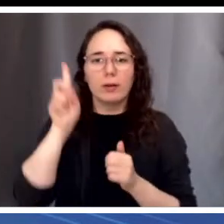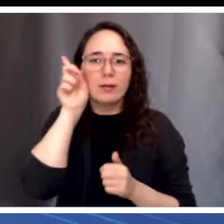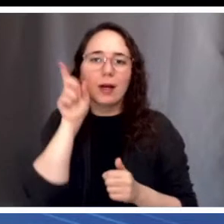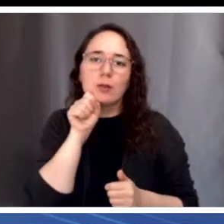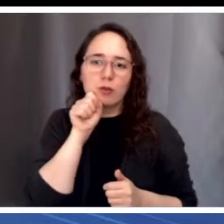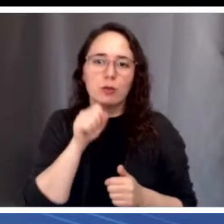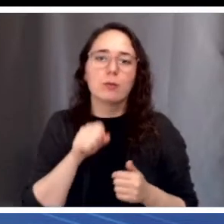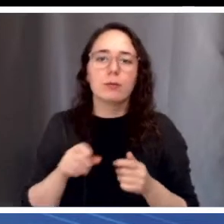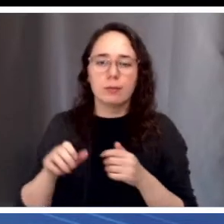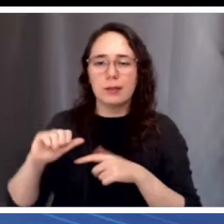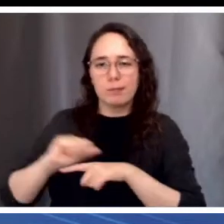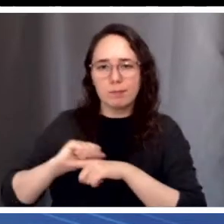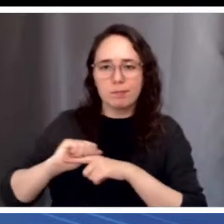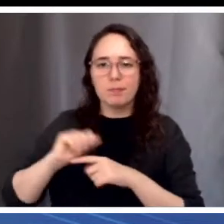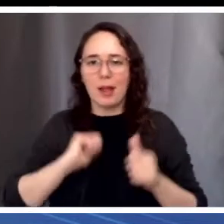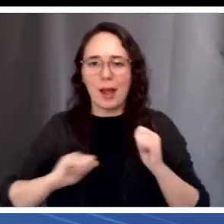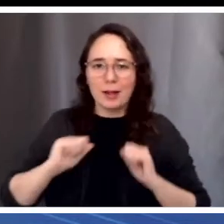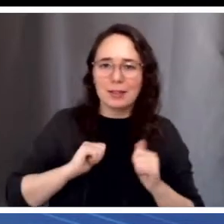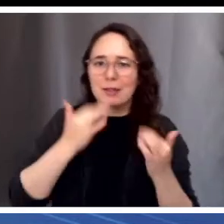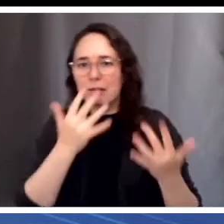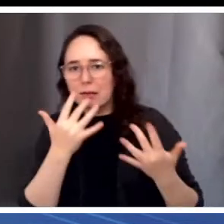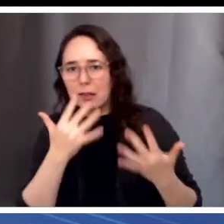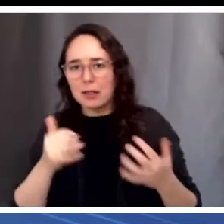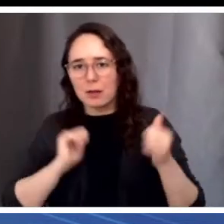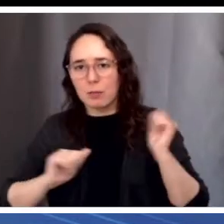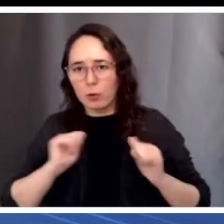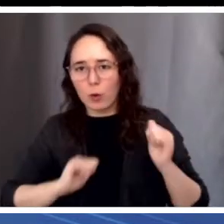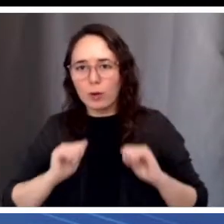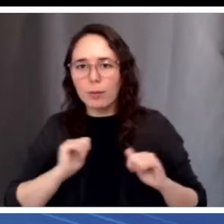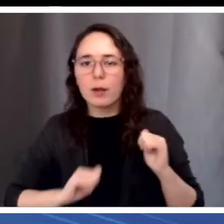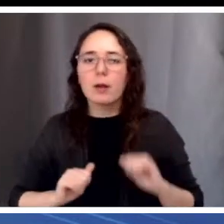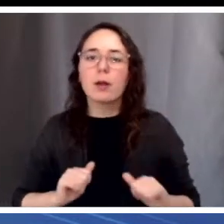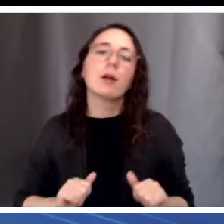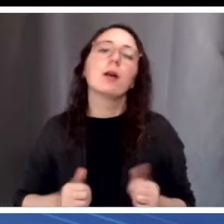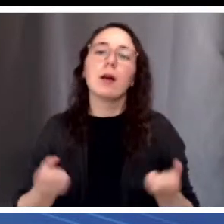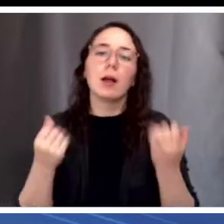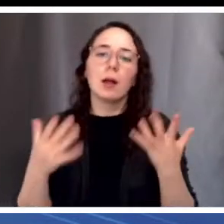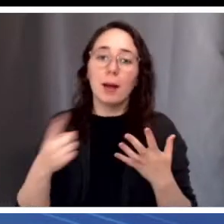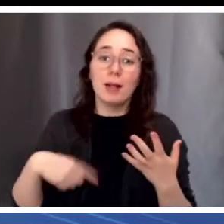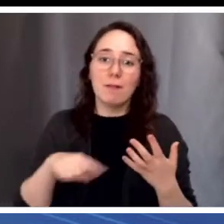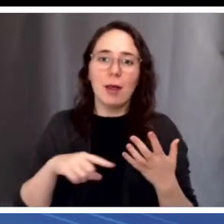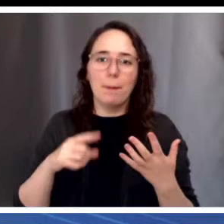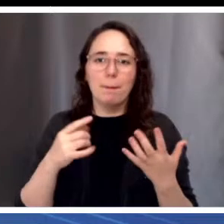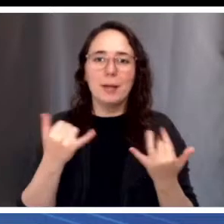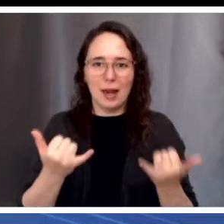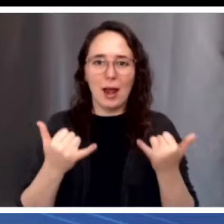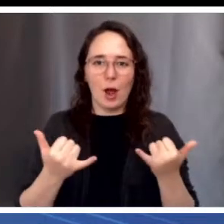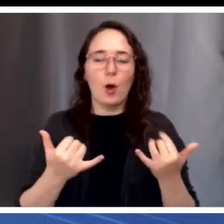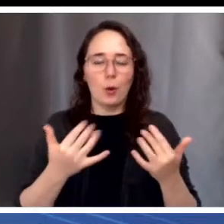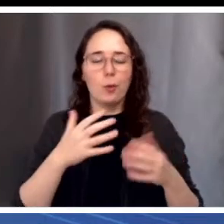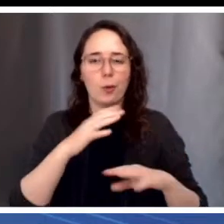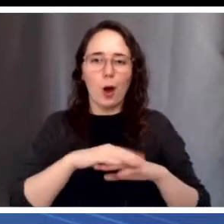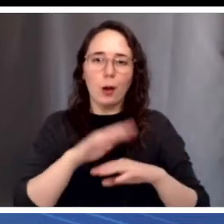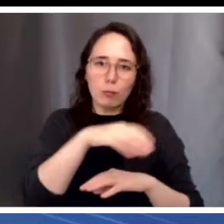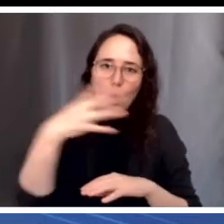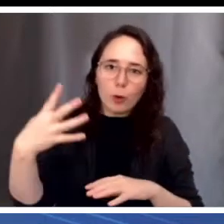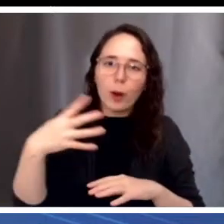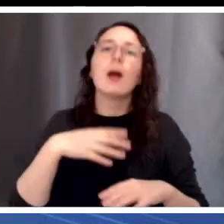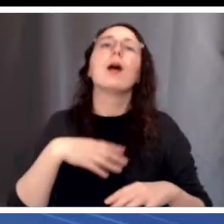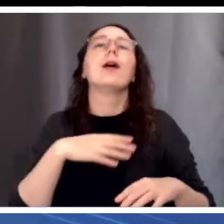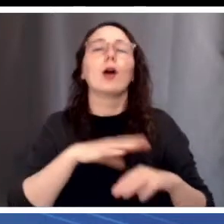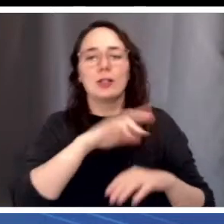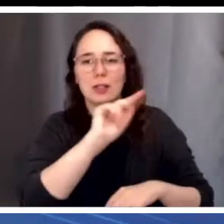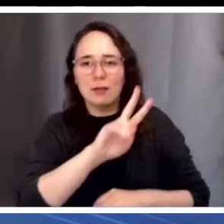singing and performing and what have you. Many of whom are now on television and on Broadway. And he had said to me, there's a gentleman